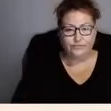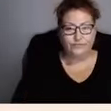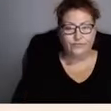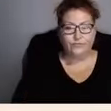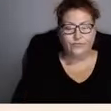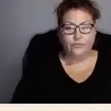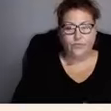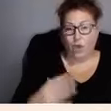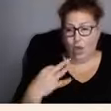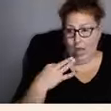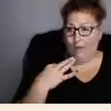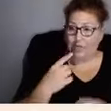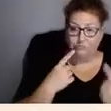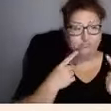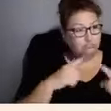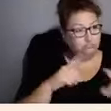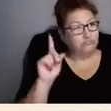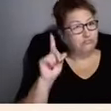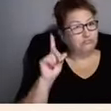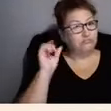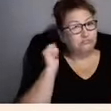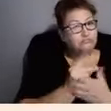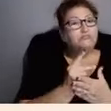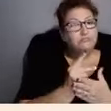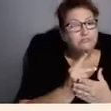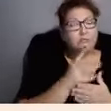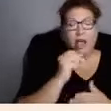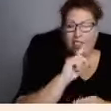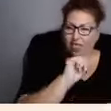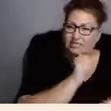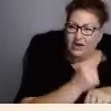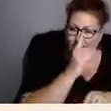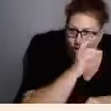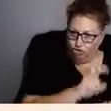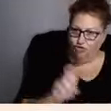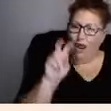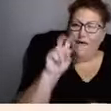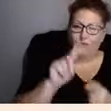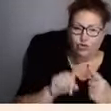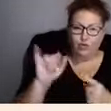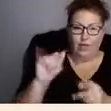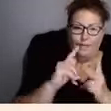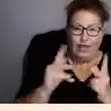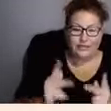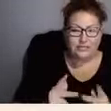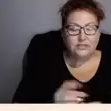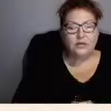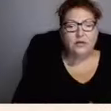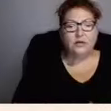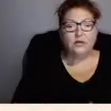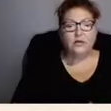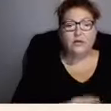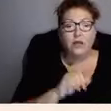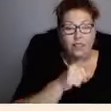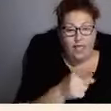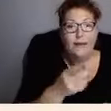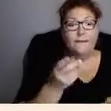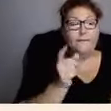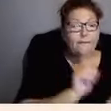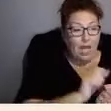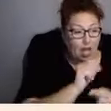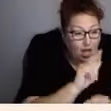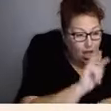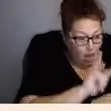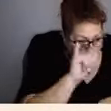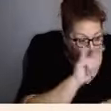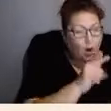is successful, and her new employer arranges for her travel there. She is met at the airport and driven to a part of the city